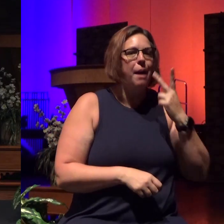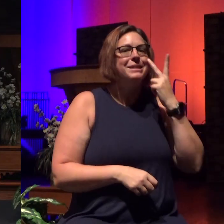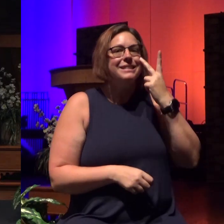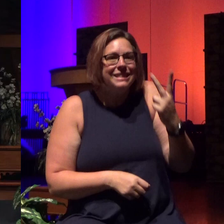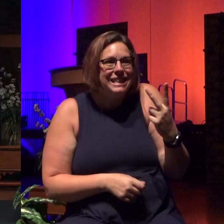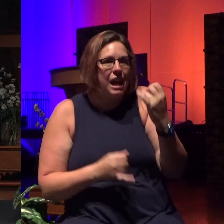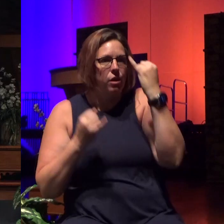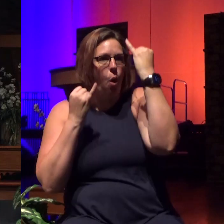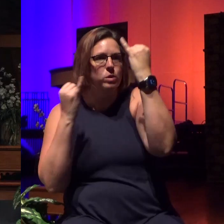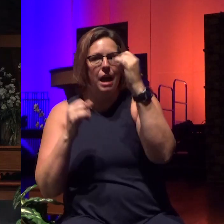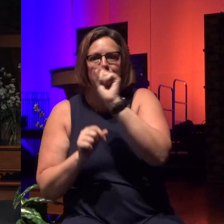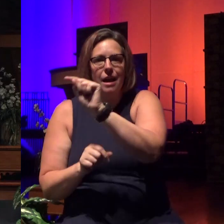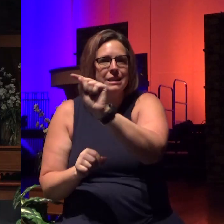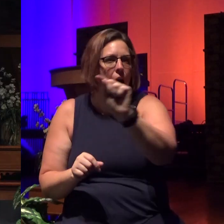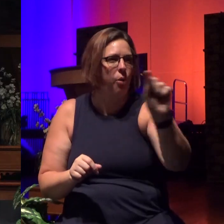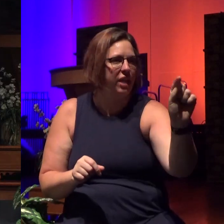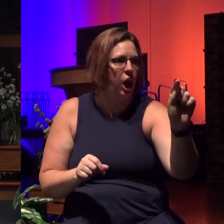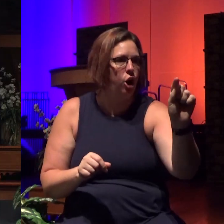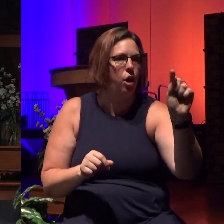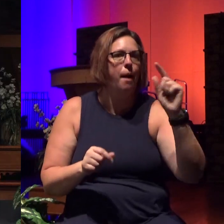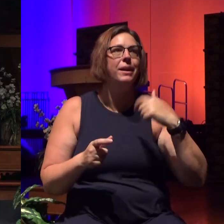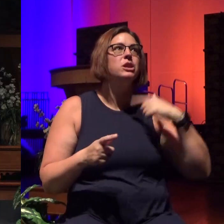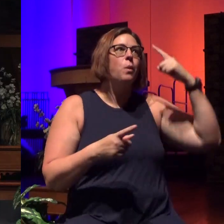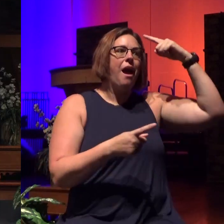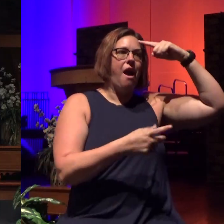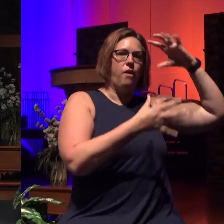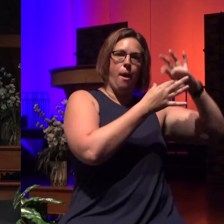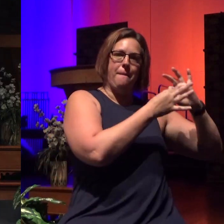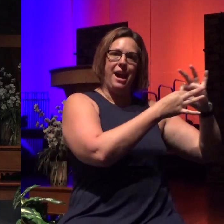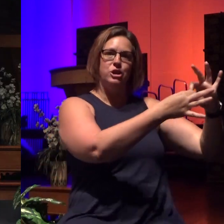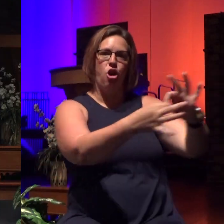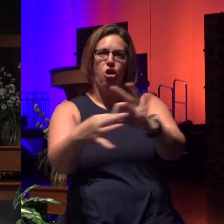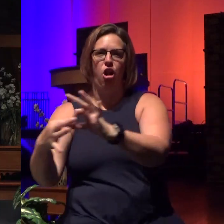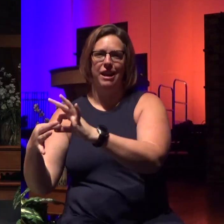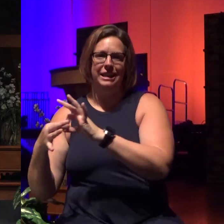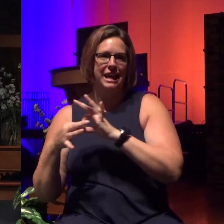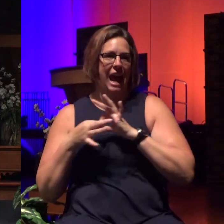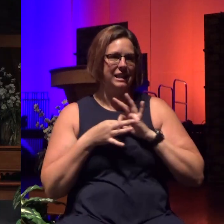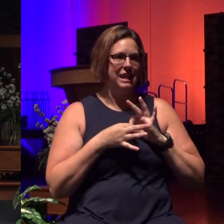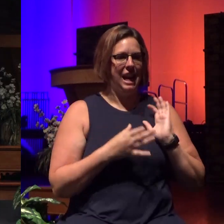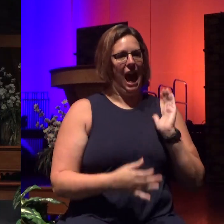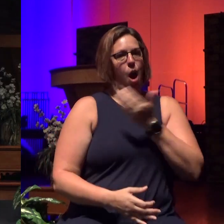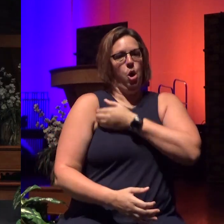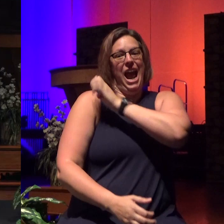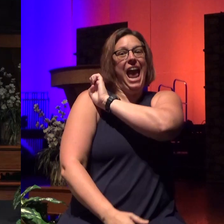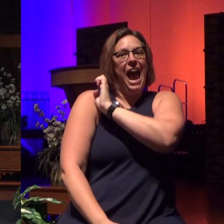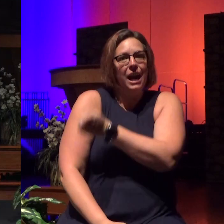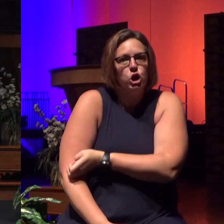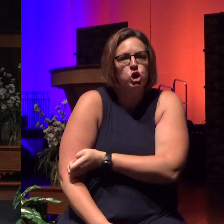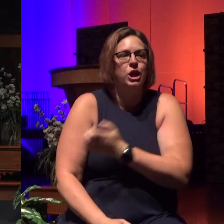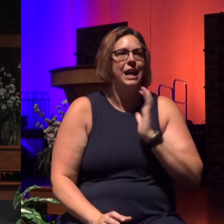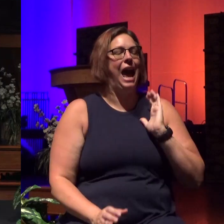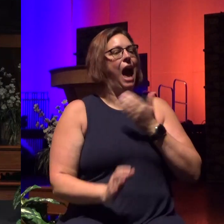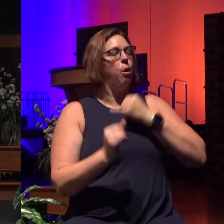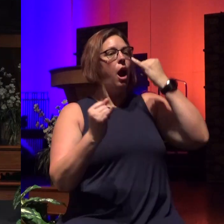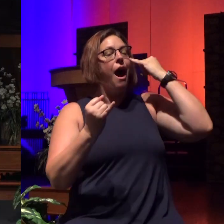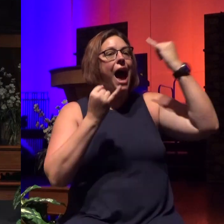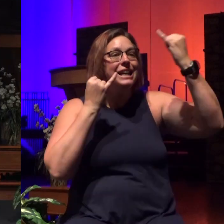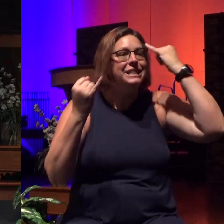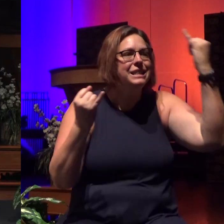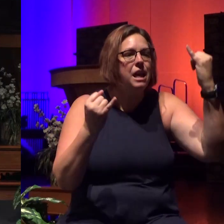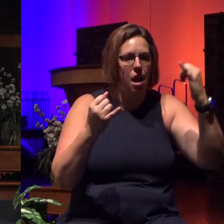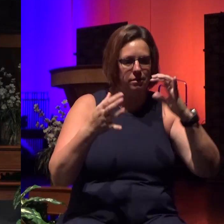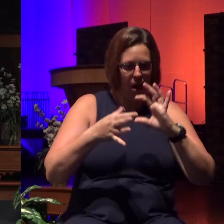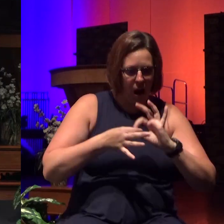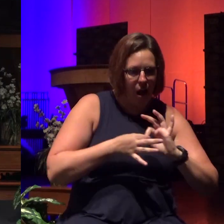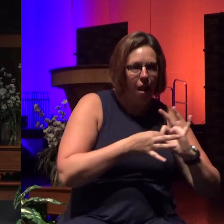the planet. We're beginning to see more innovation occur, more ideas occur. And so sometimes the reason